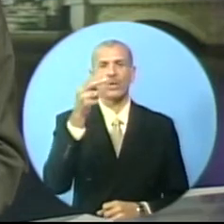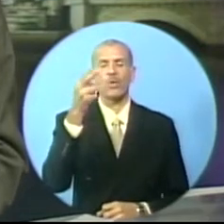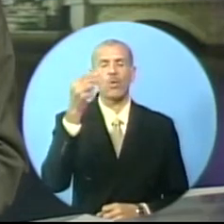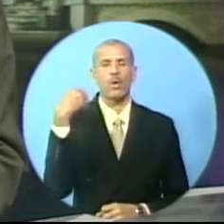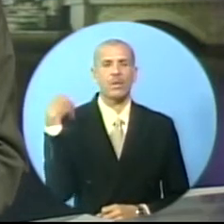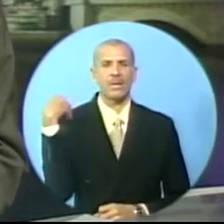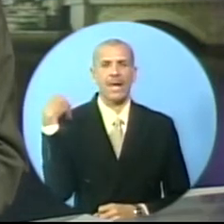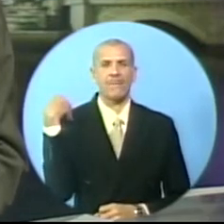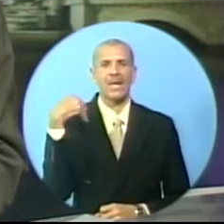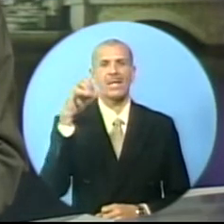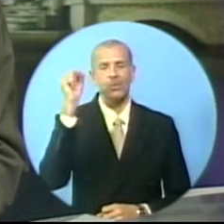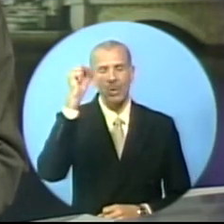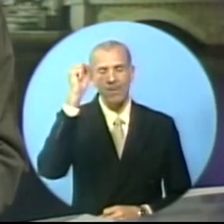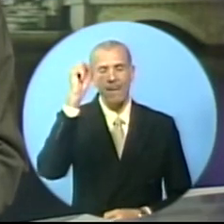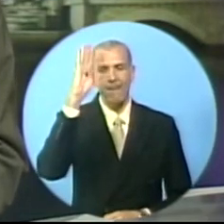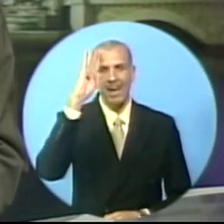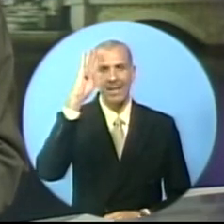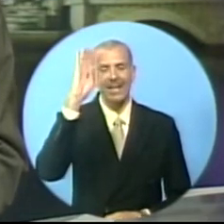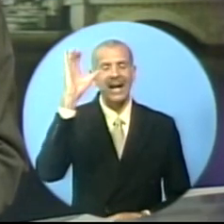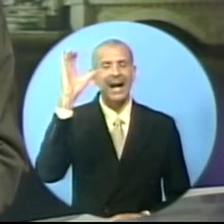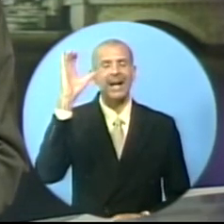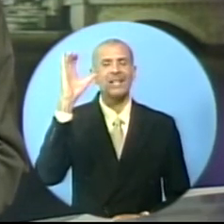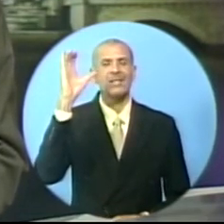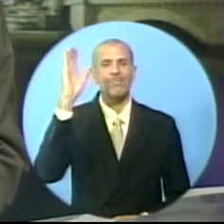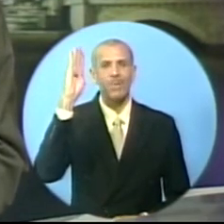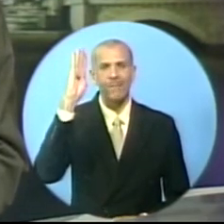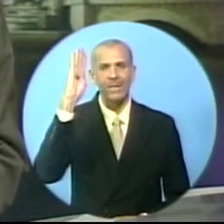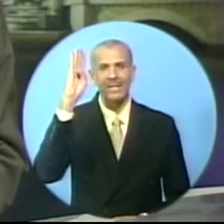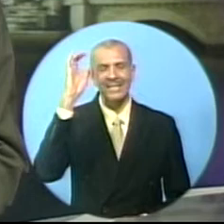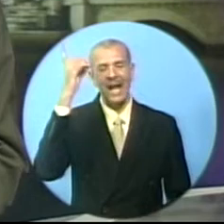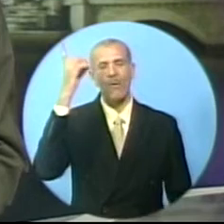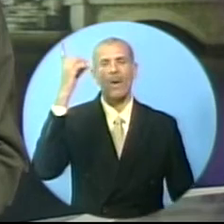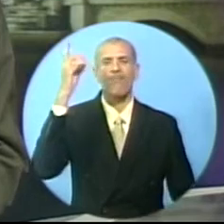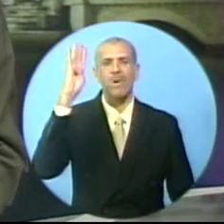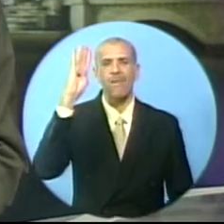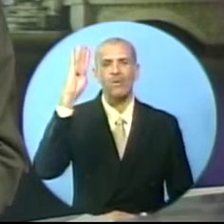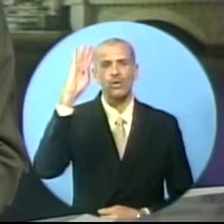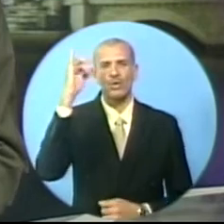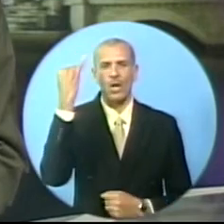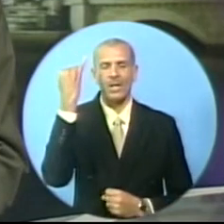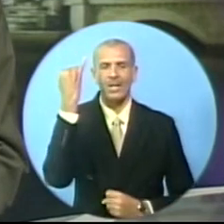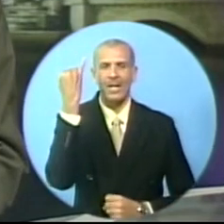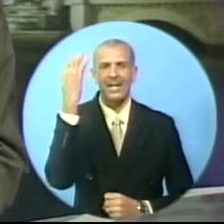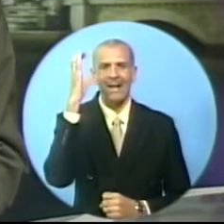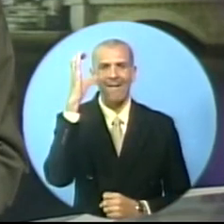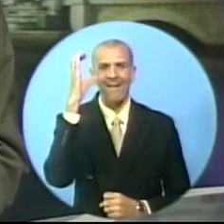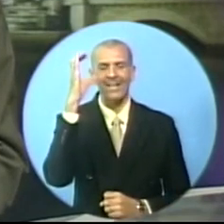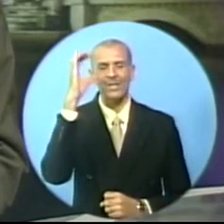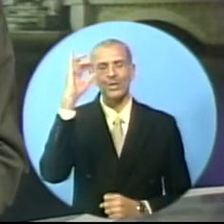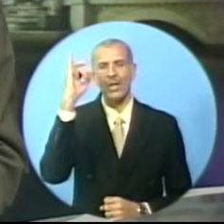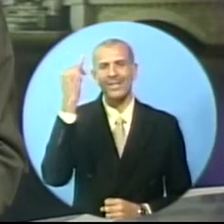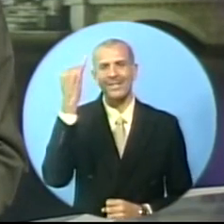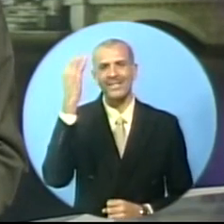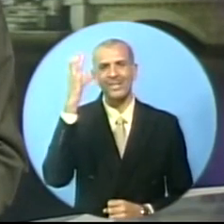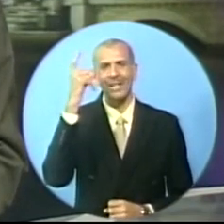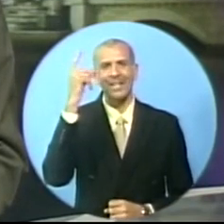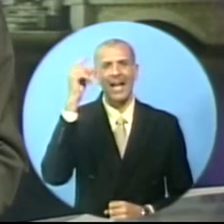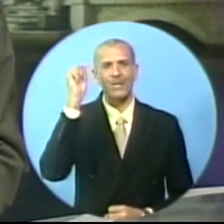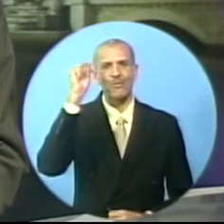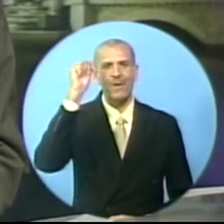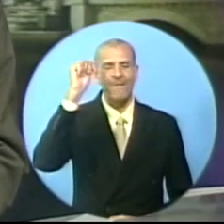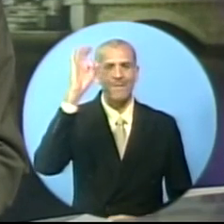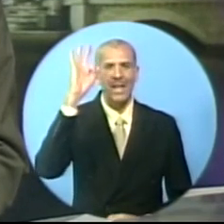captain, Suleiman Ben, Carlos Brathwaite, Darren Bravo, Jonathan Carter, Johnson Charles, Andre